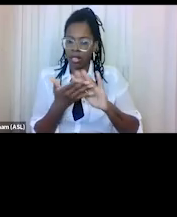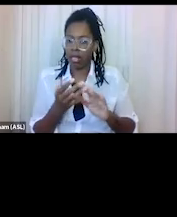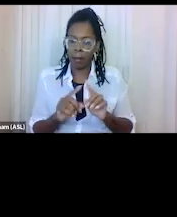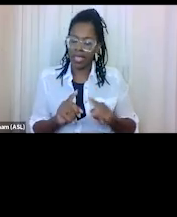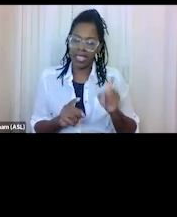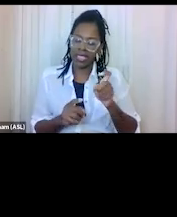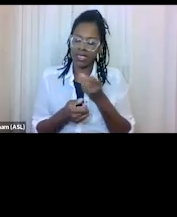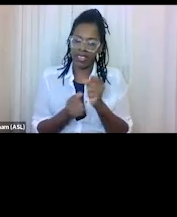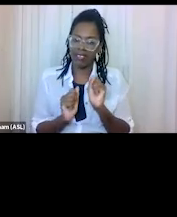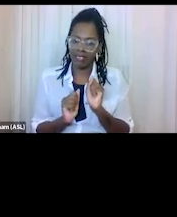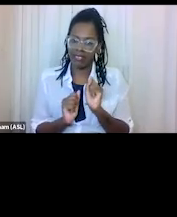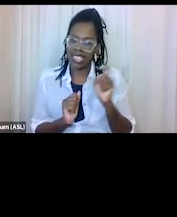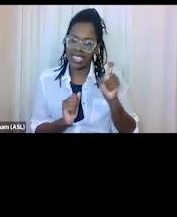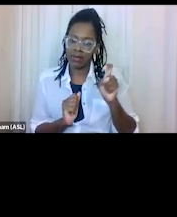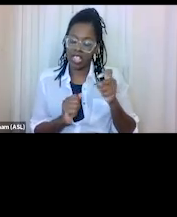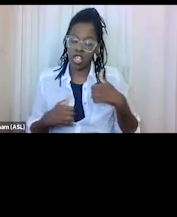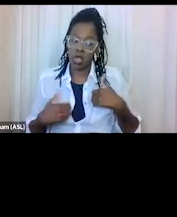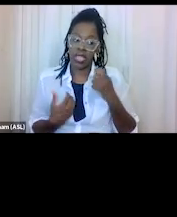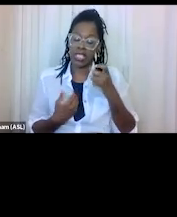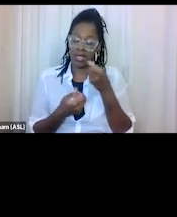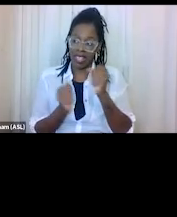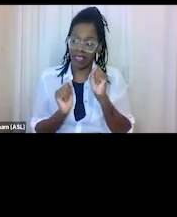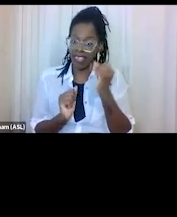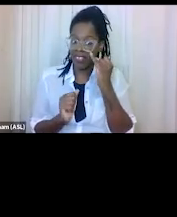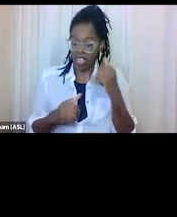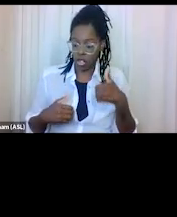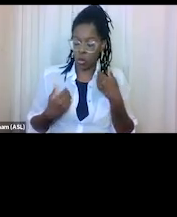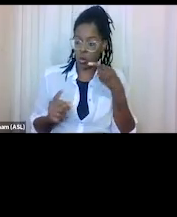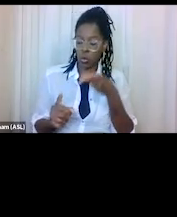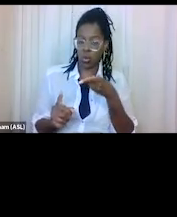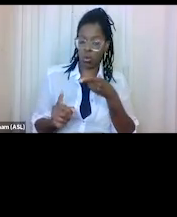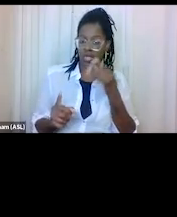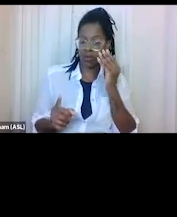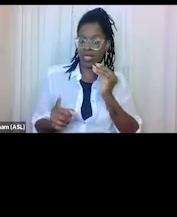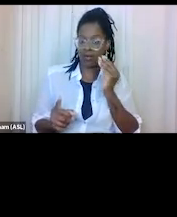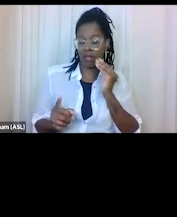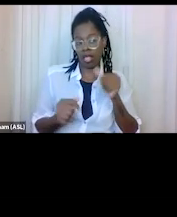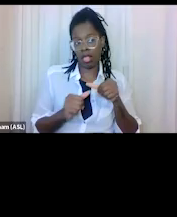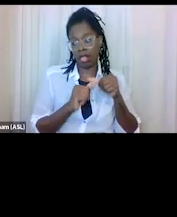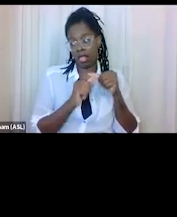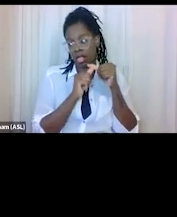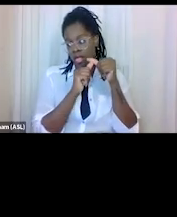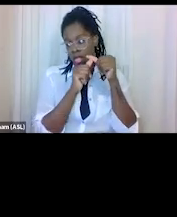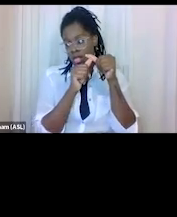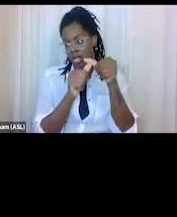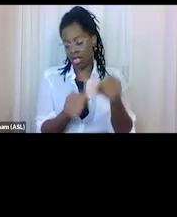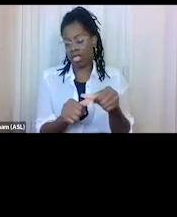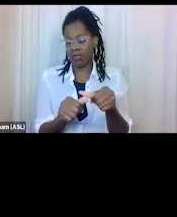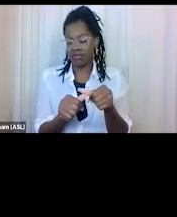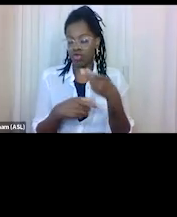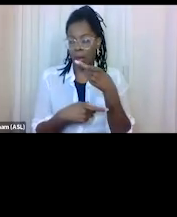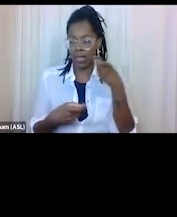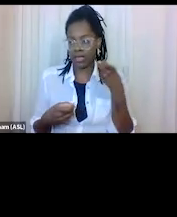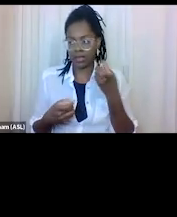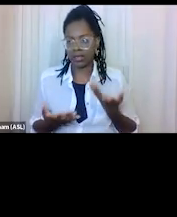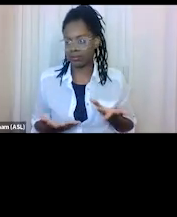safe, right? So youth need to be safe. If the youth is experiencing ongoing trauma, that's a contraindication for